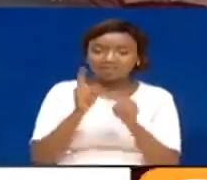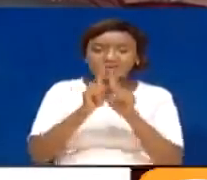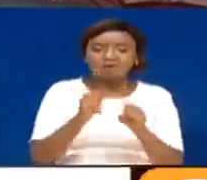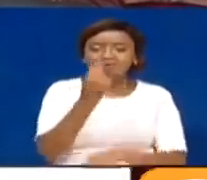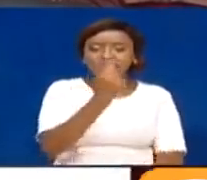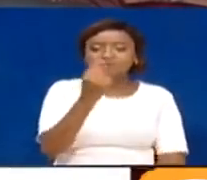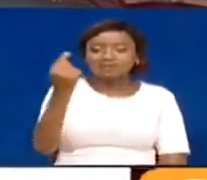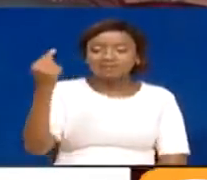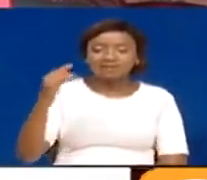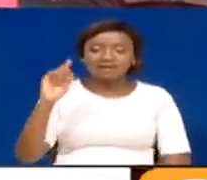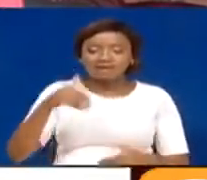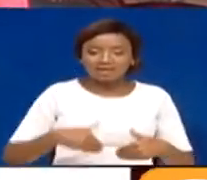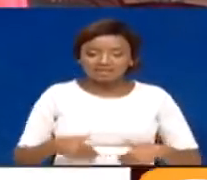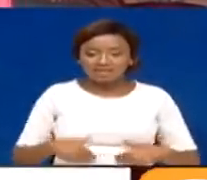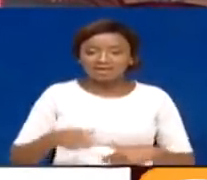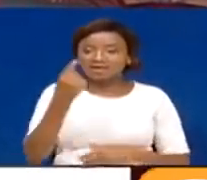kijana kwa